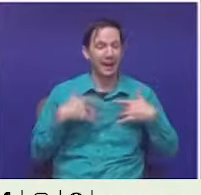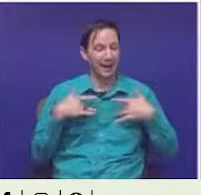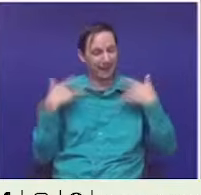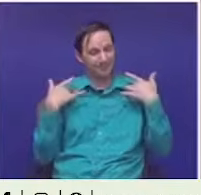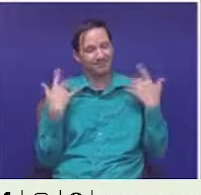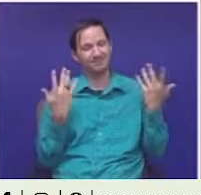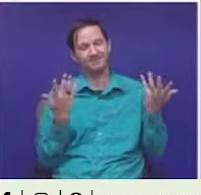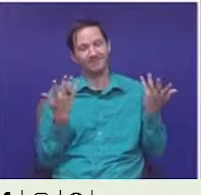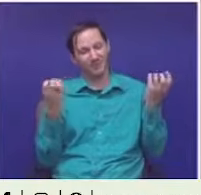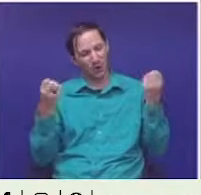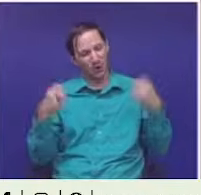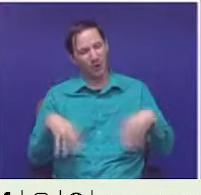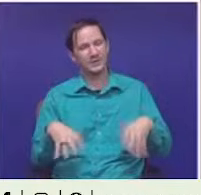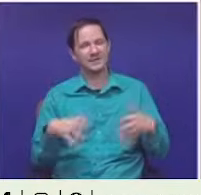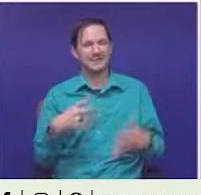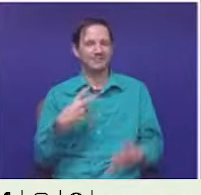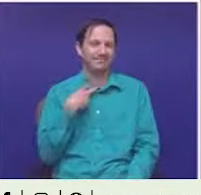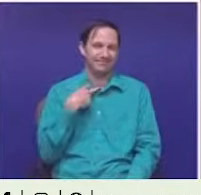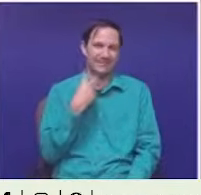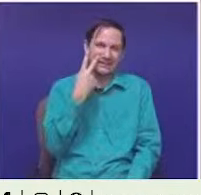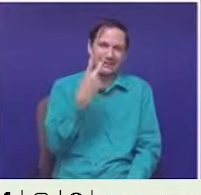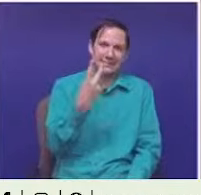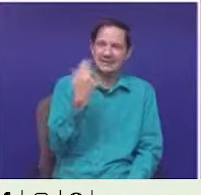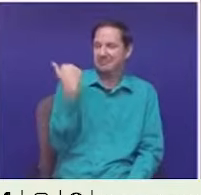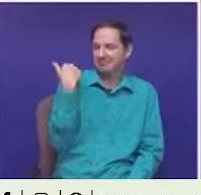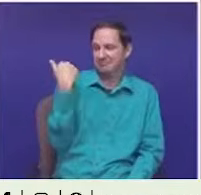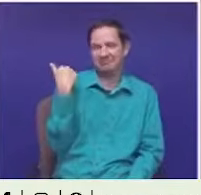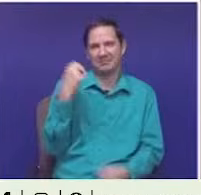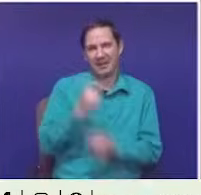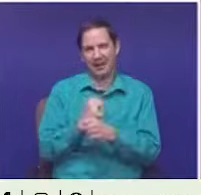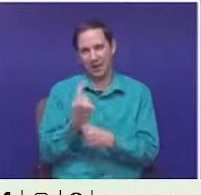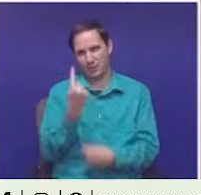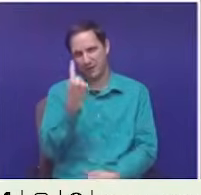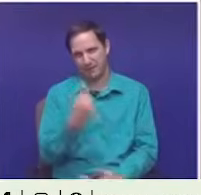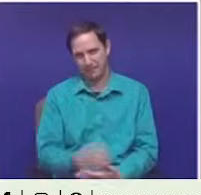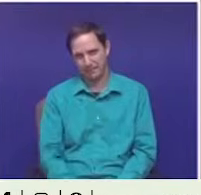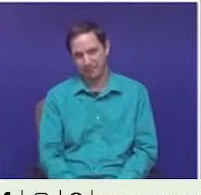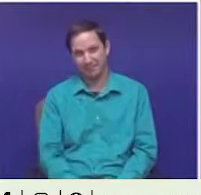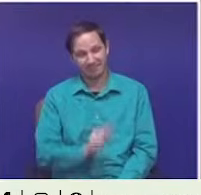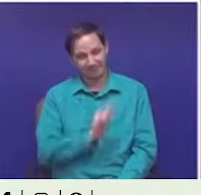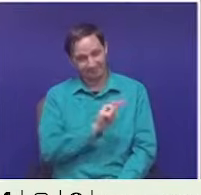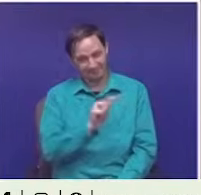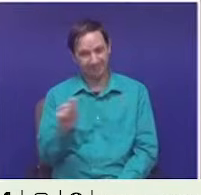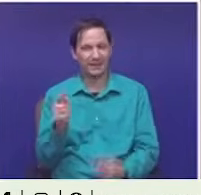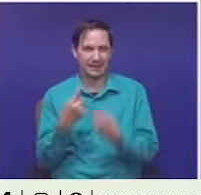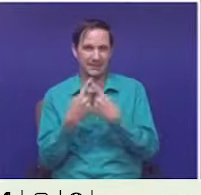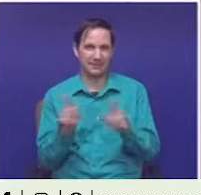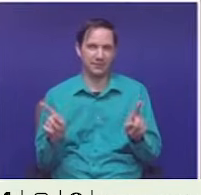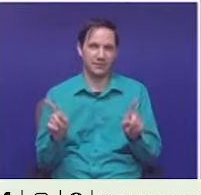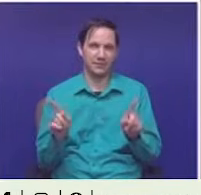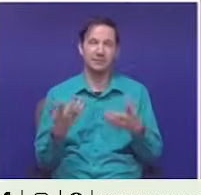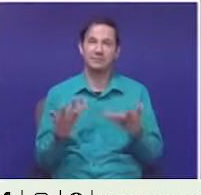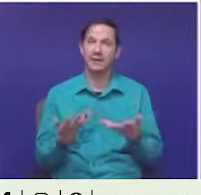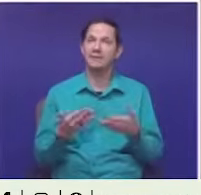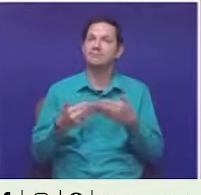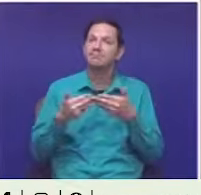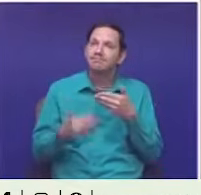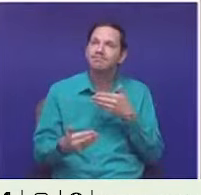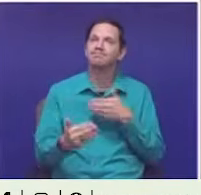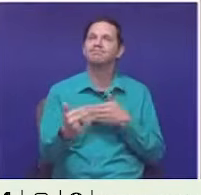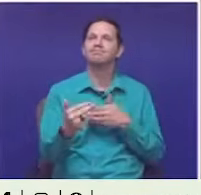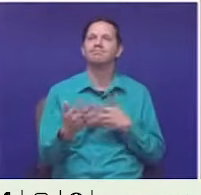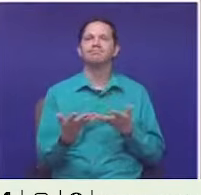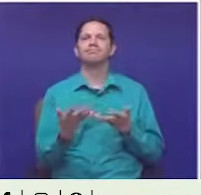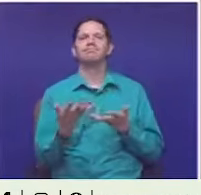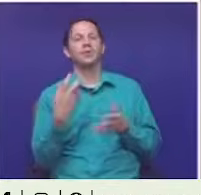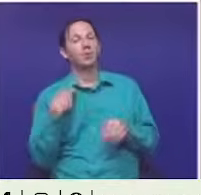lost, as we've recently seen in Gauteng. So that's where the differentiator is. But as I said, going far beyond